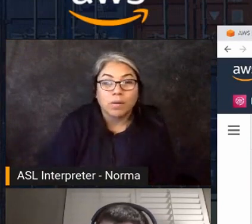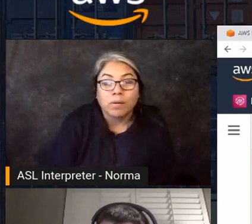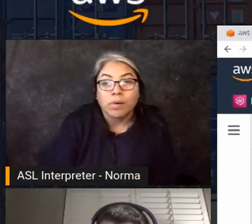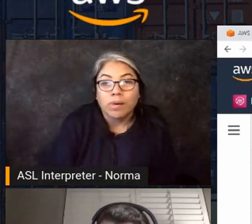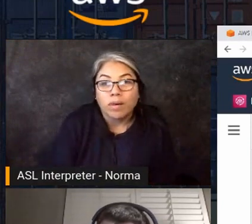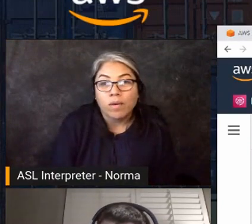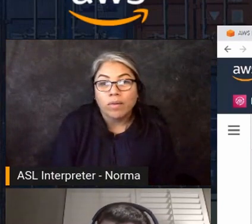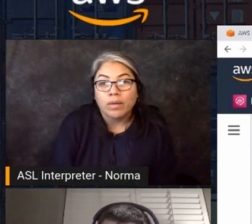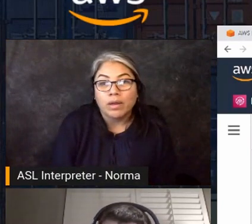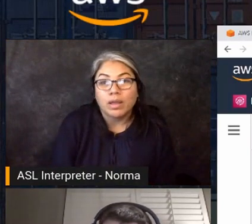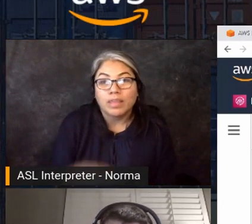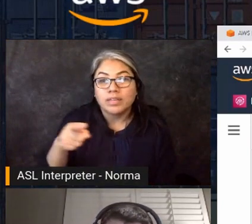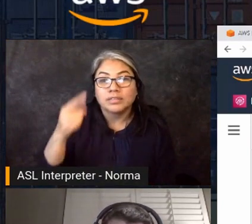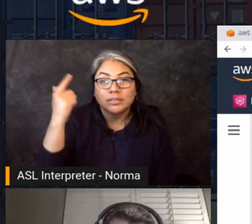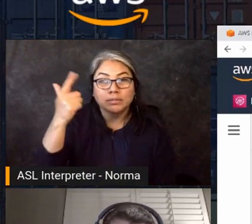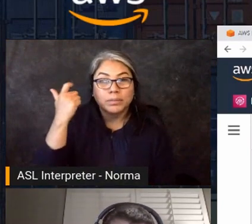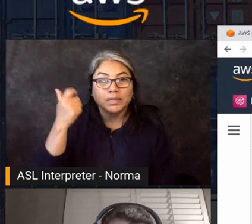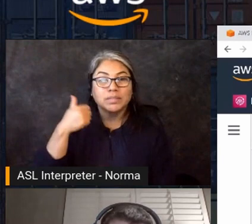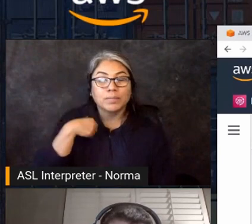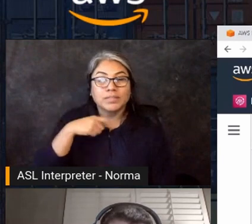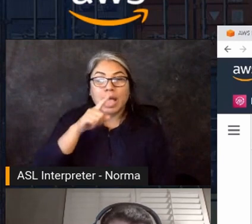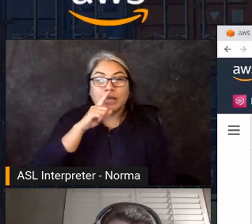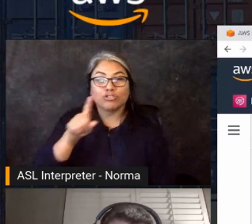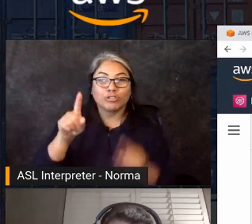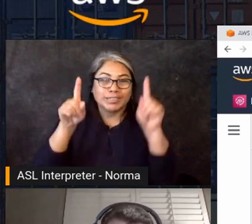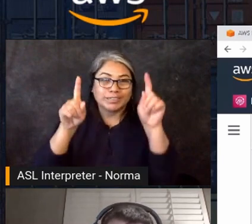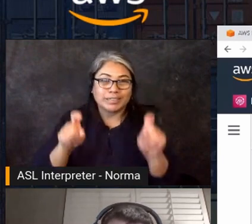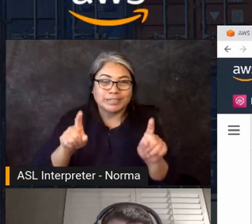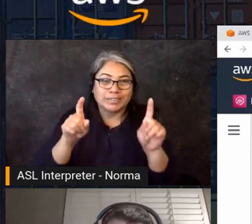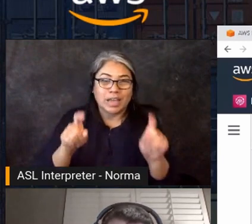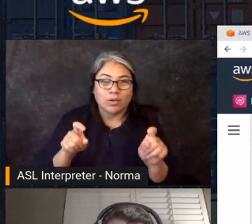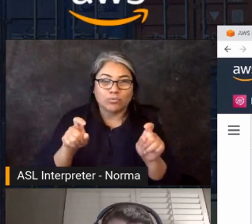And this is because I was actually testing out the